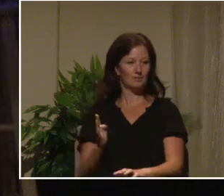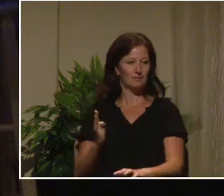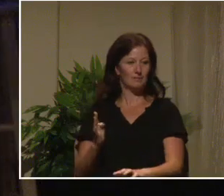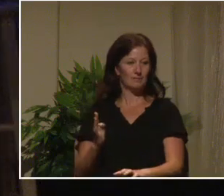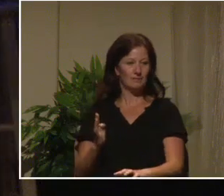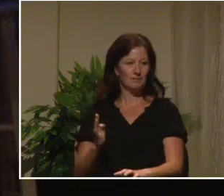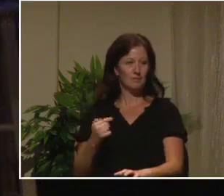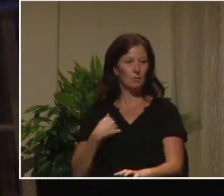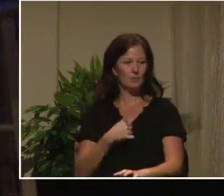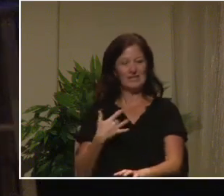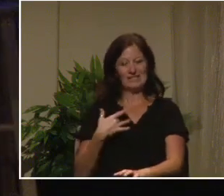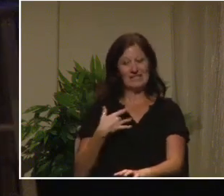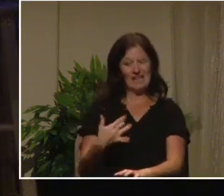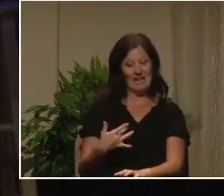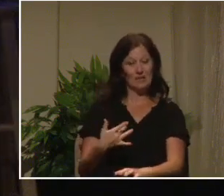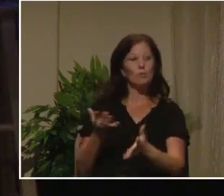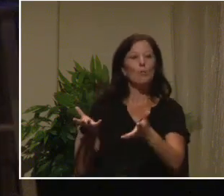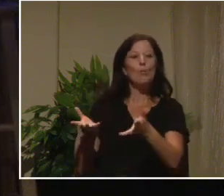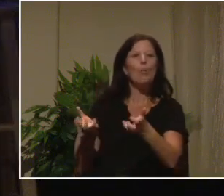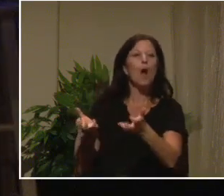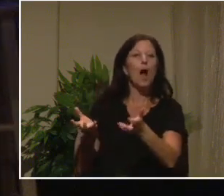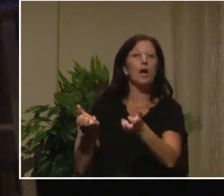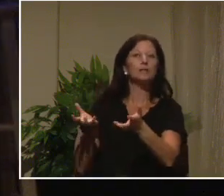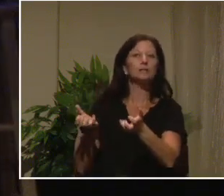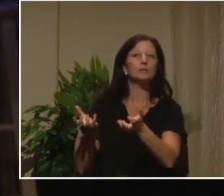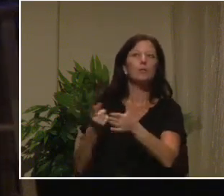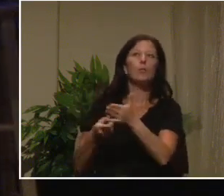We tend to want what He gives.